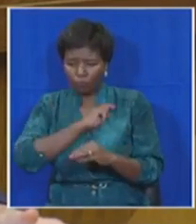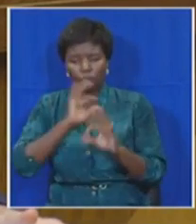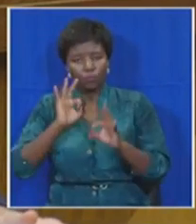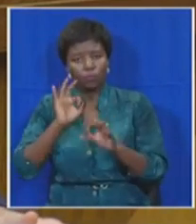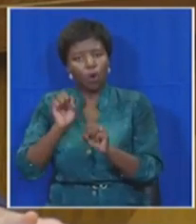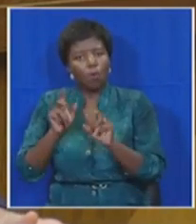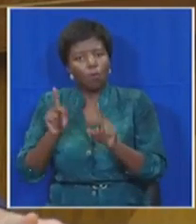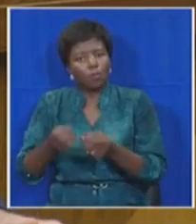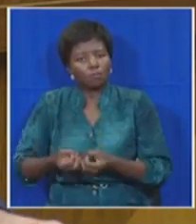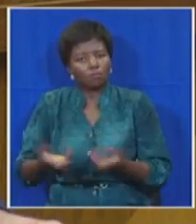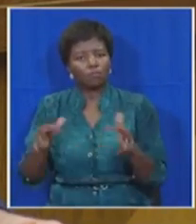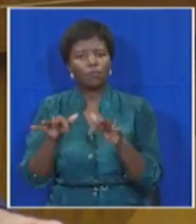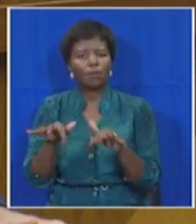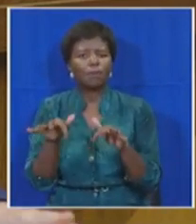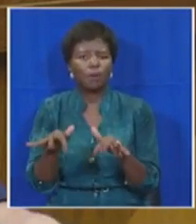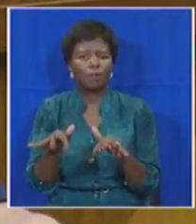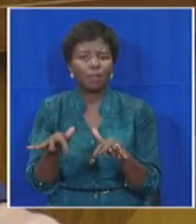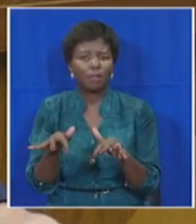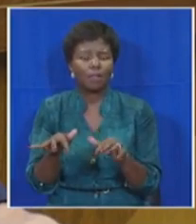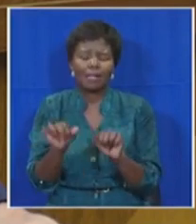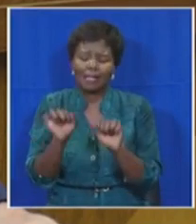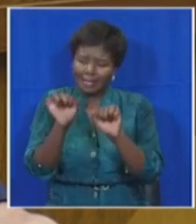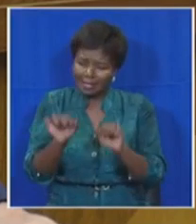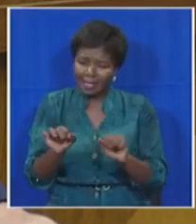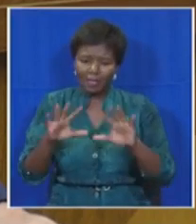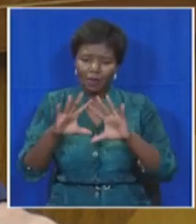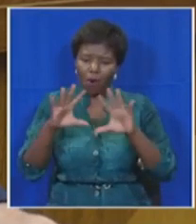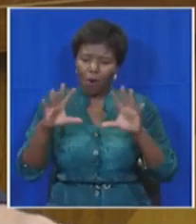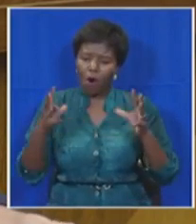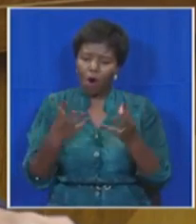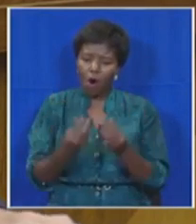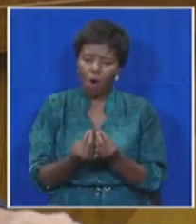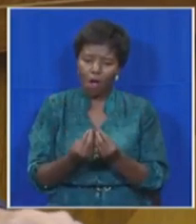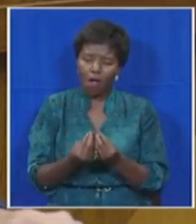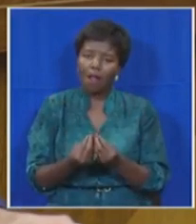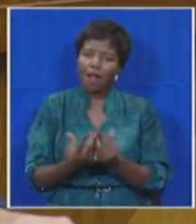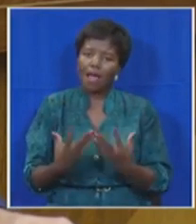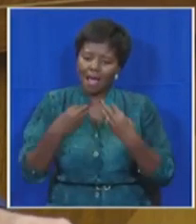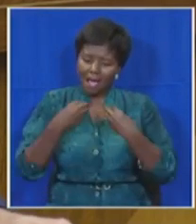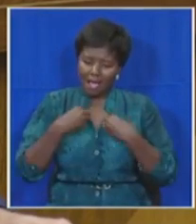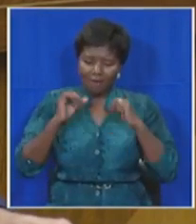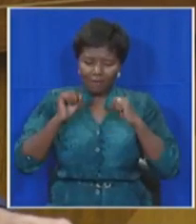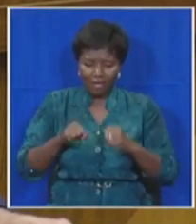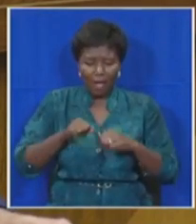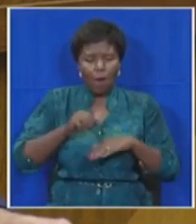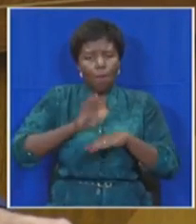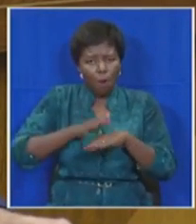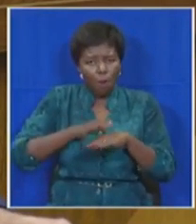people. We can have this, and we can have so much more.